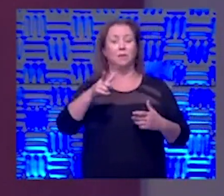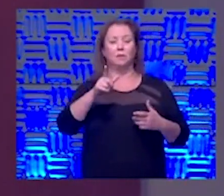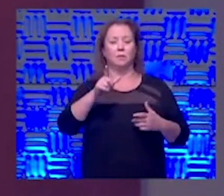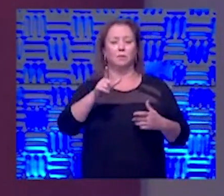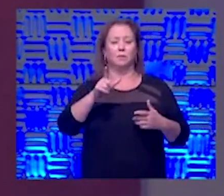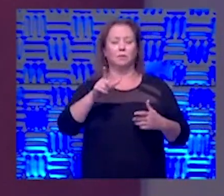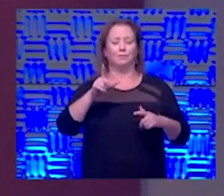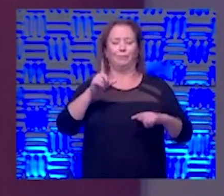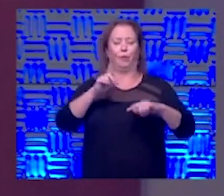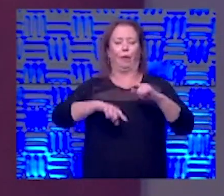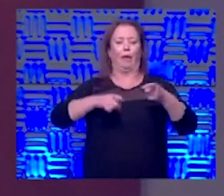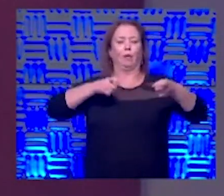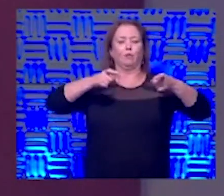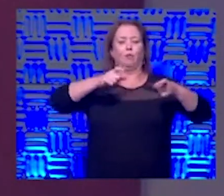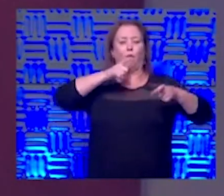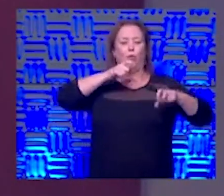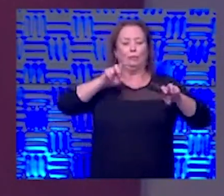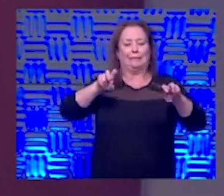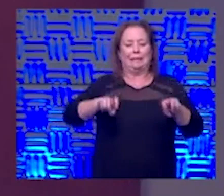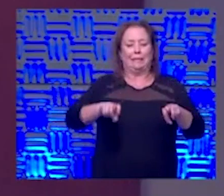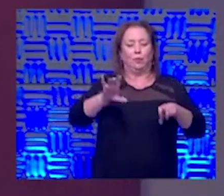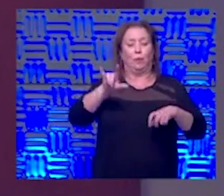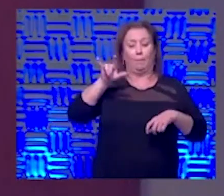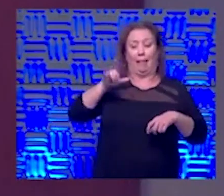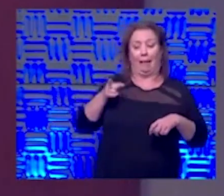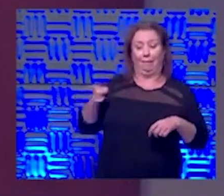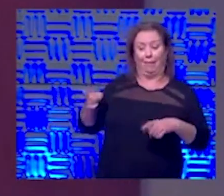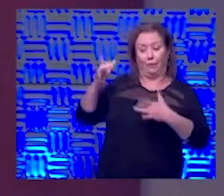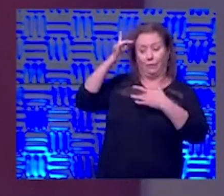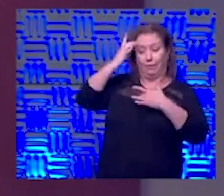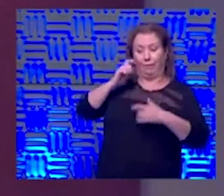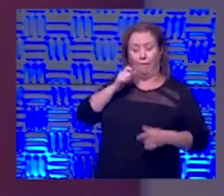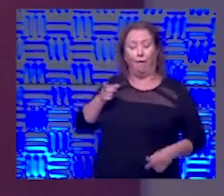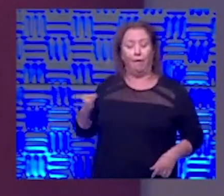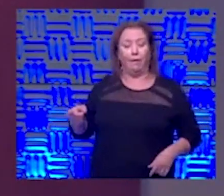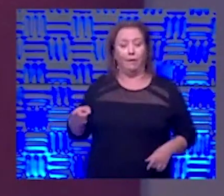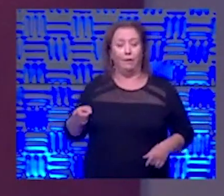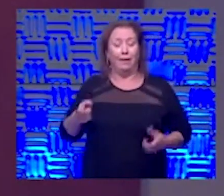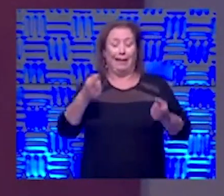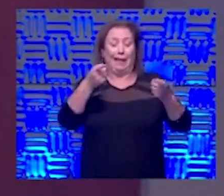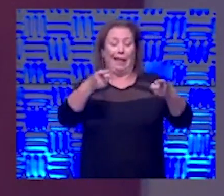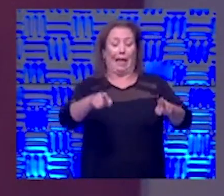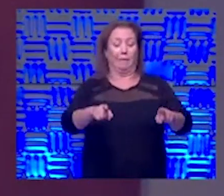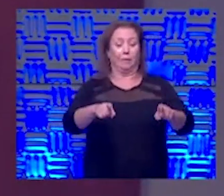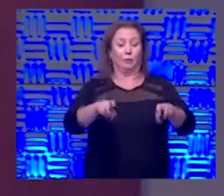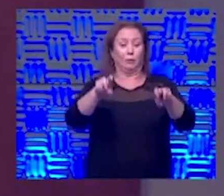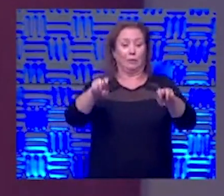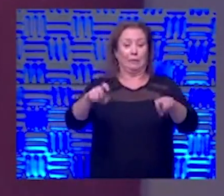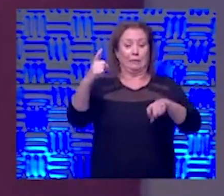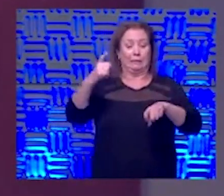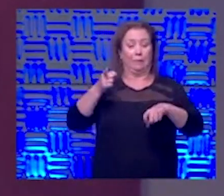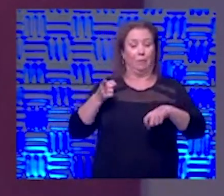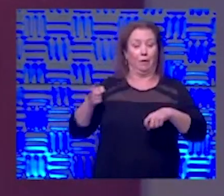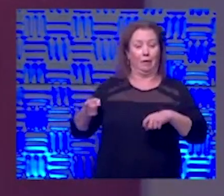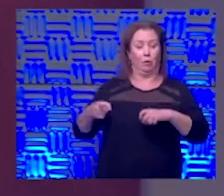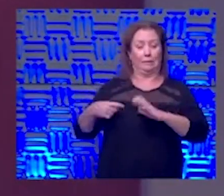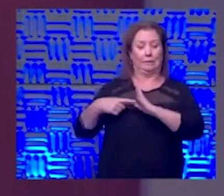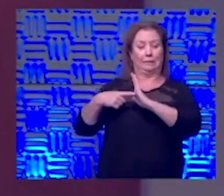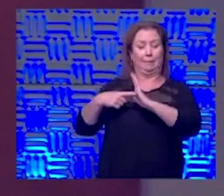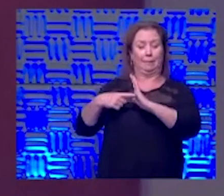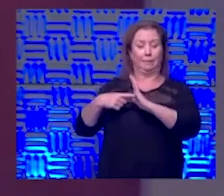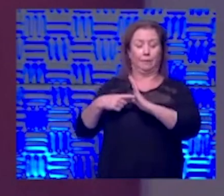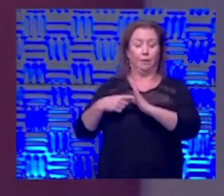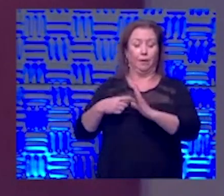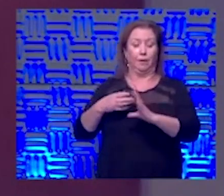control of who's going to sit next to you on a plane and what do they have. And if it happens that you sit next to someone who has symptoms, even